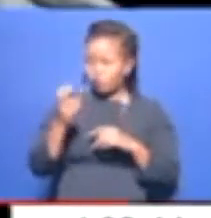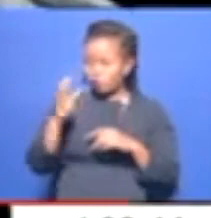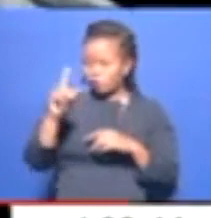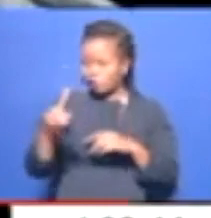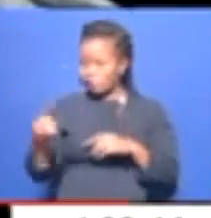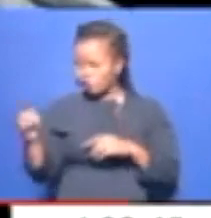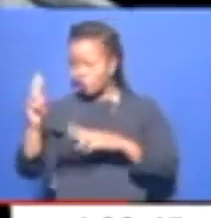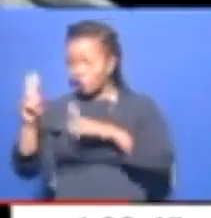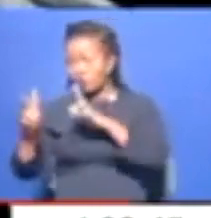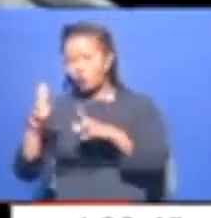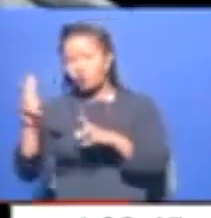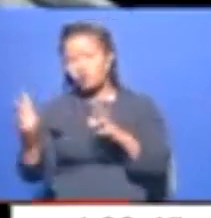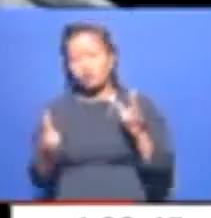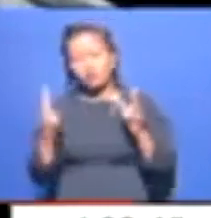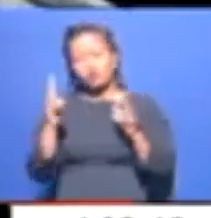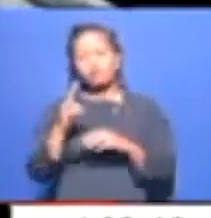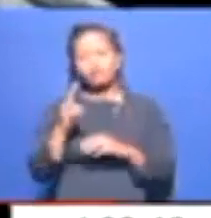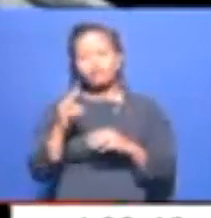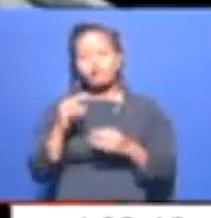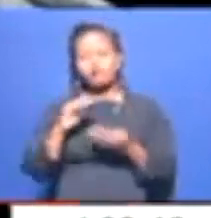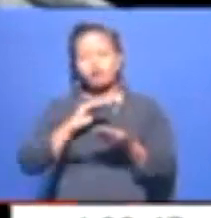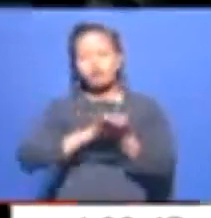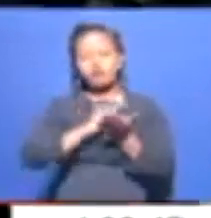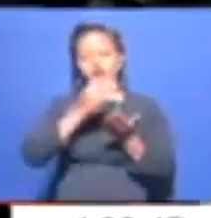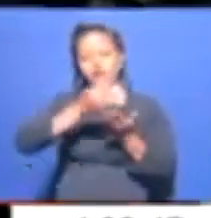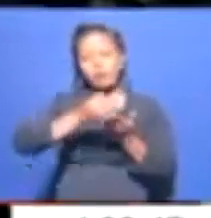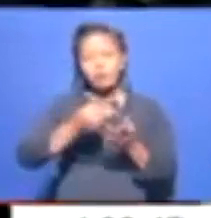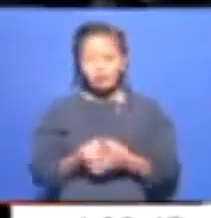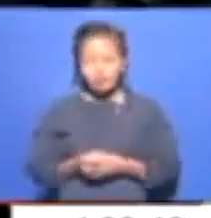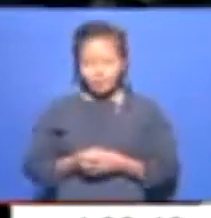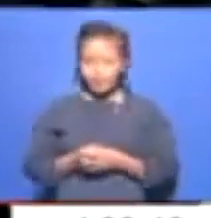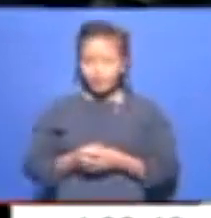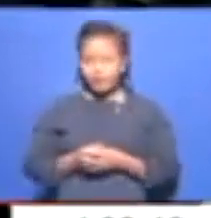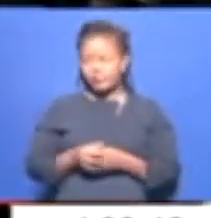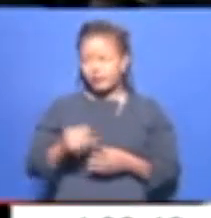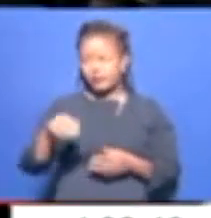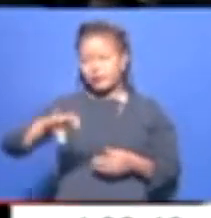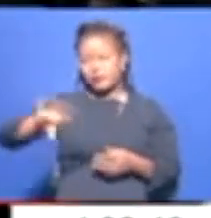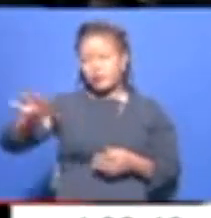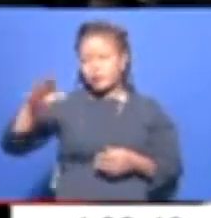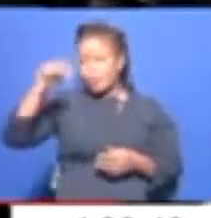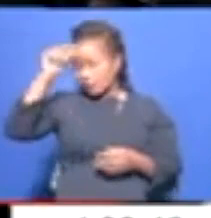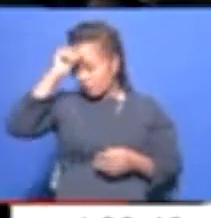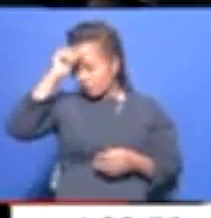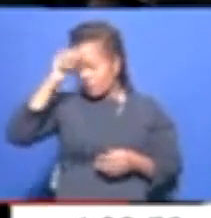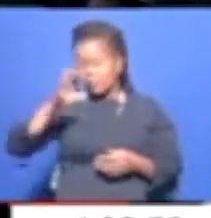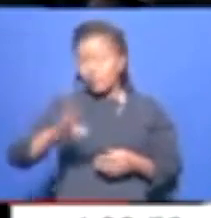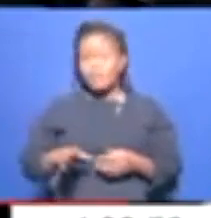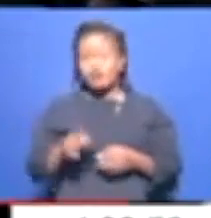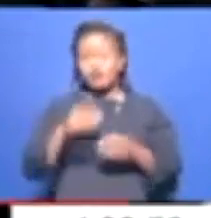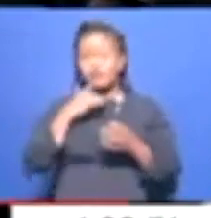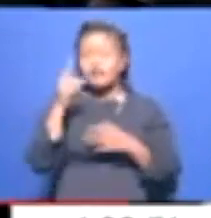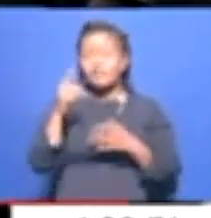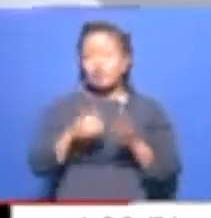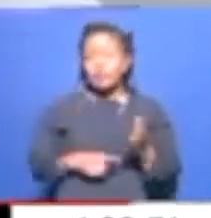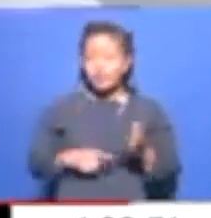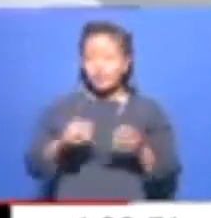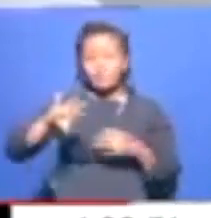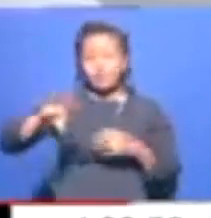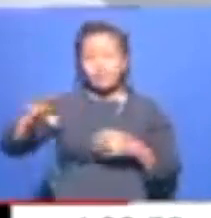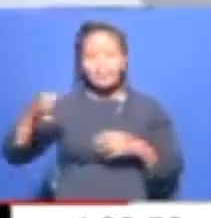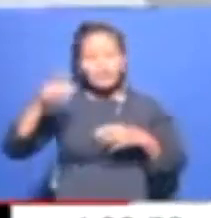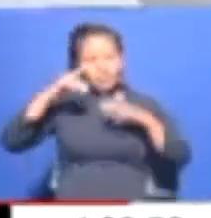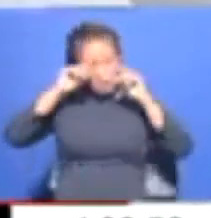County Bursary Fund. Speaking when launching the fund, Mandera County Governor Ali Roba said the county is keen on